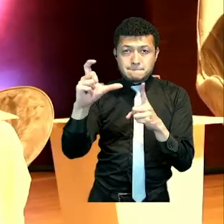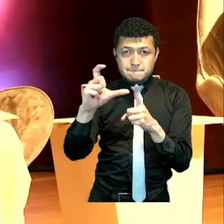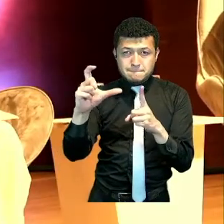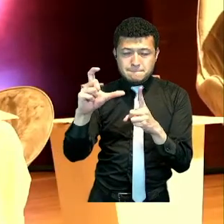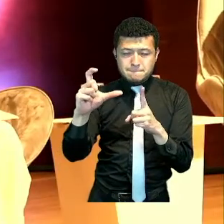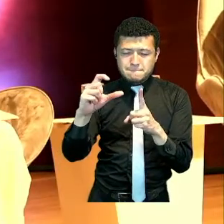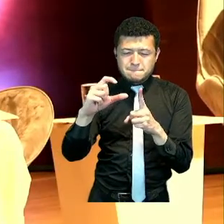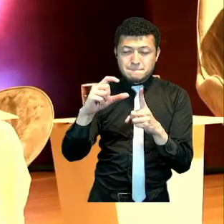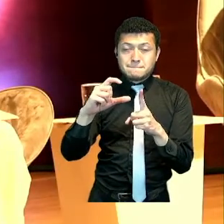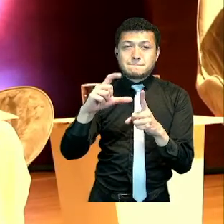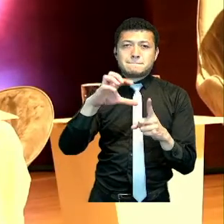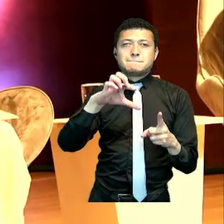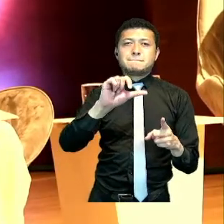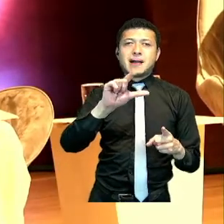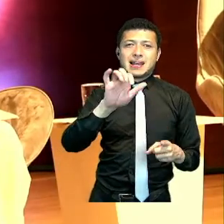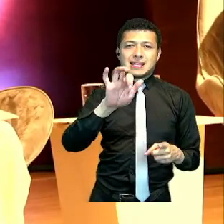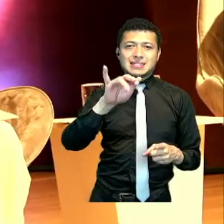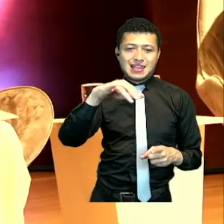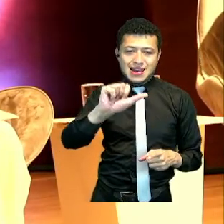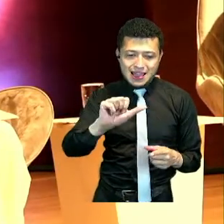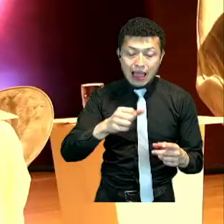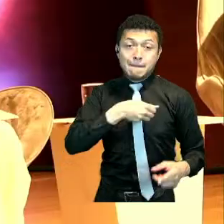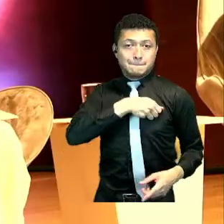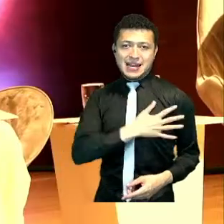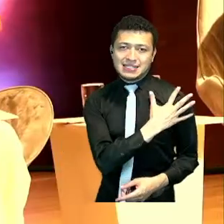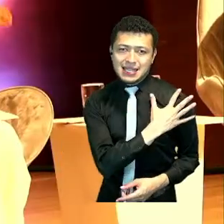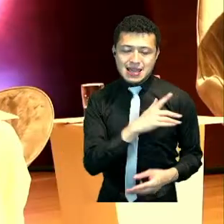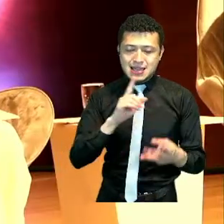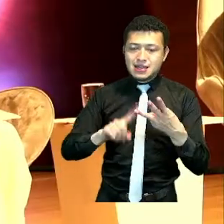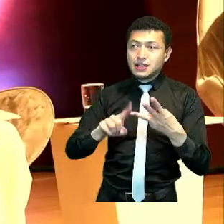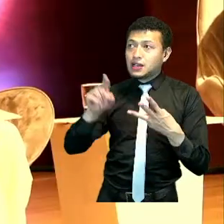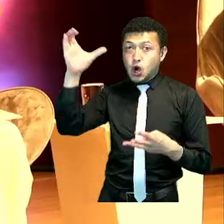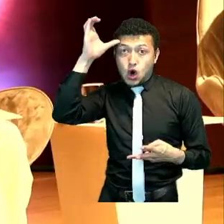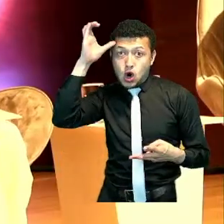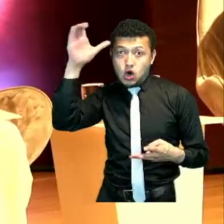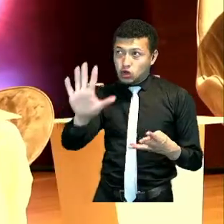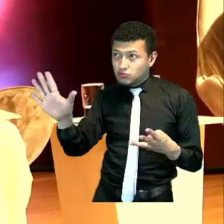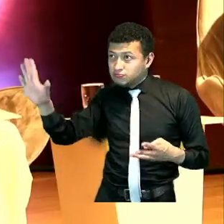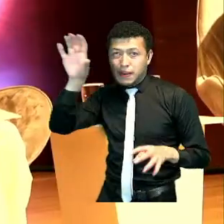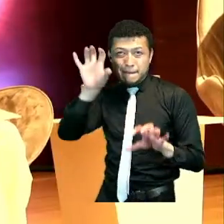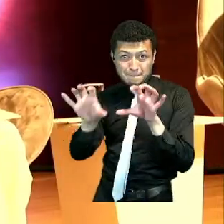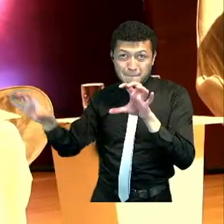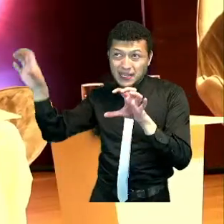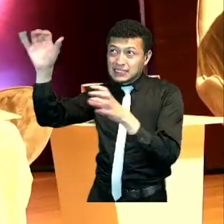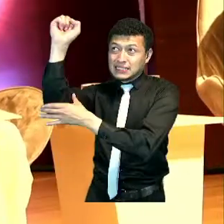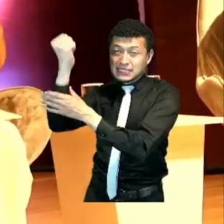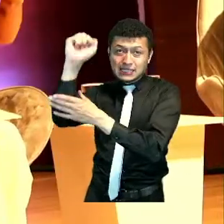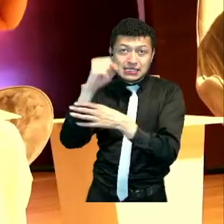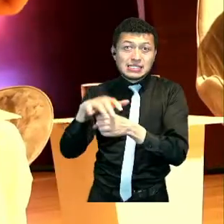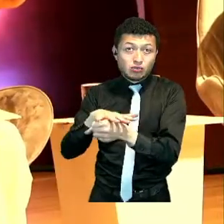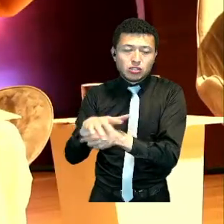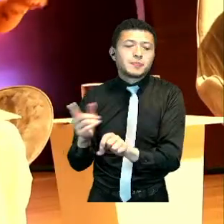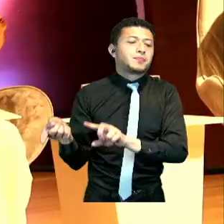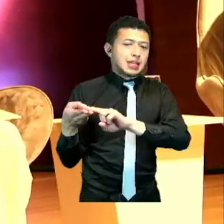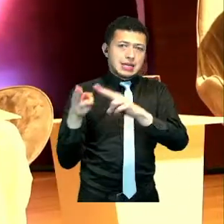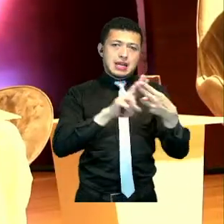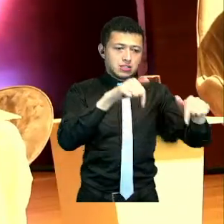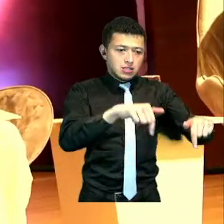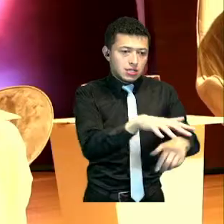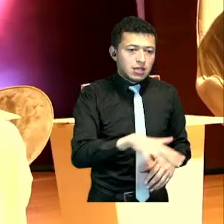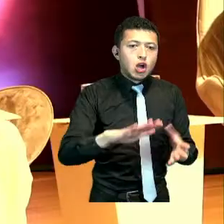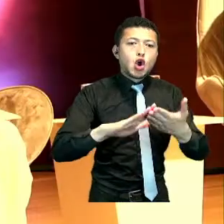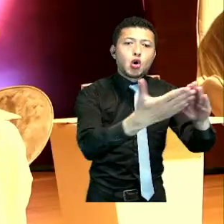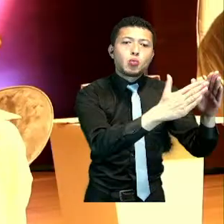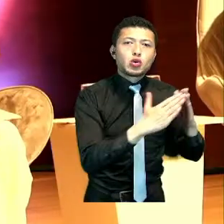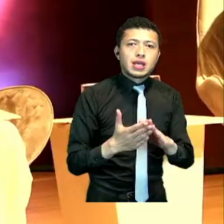through international bodies anymore. There will come a point where the Yolomboy community or Jurumangi or